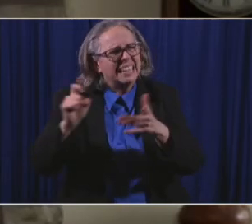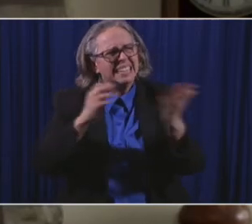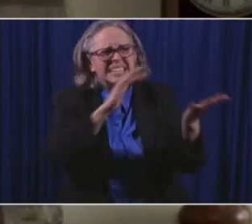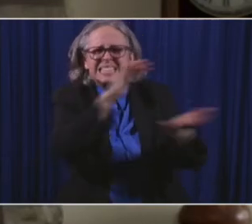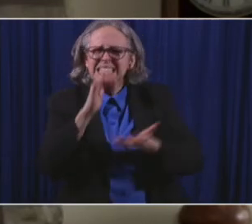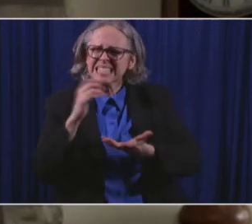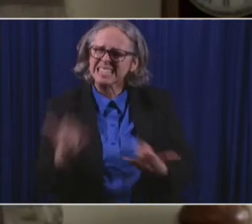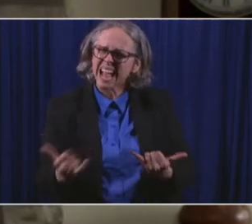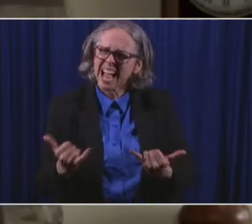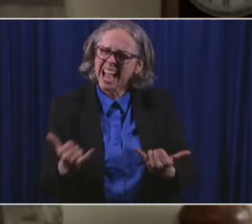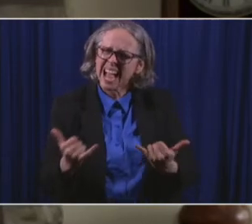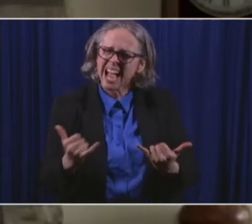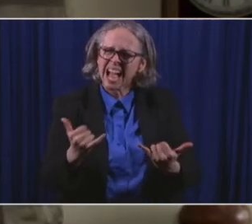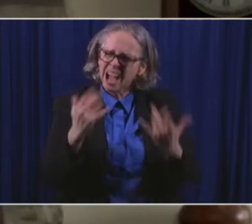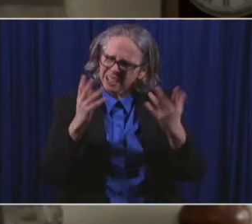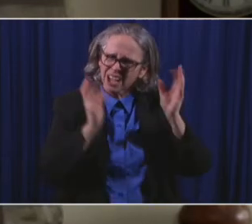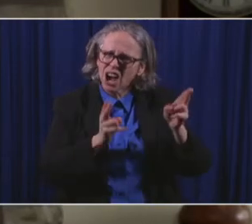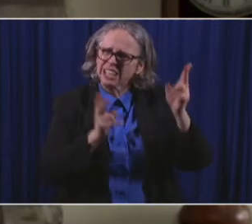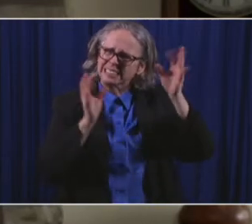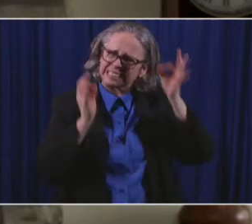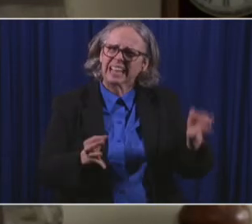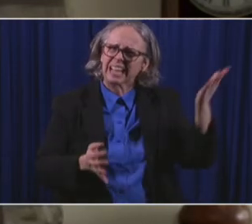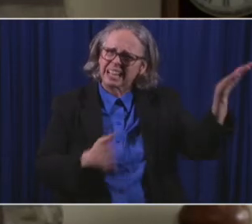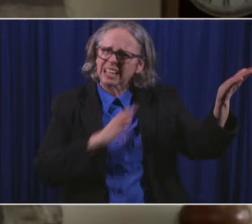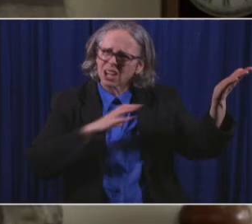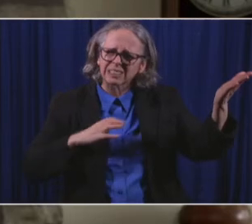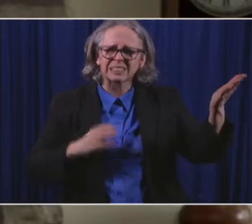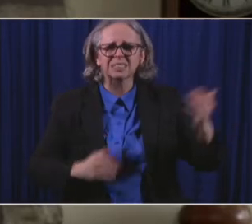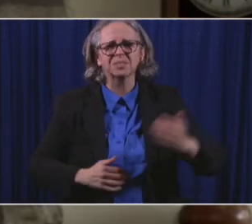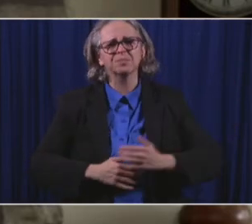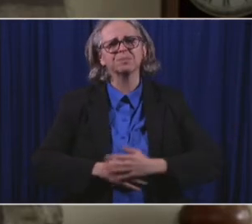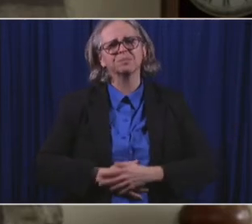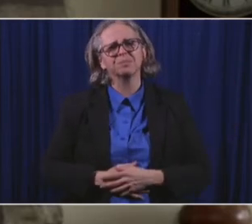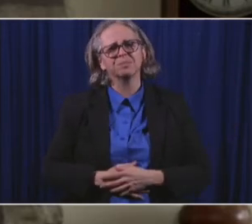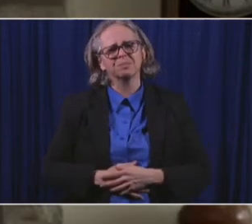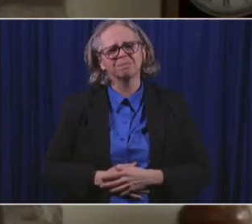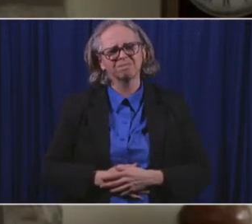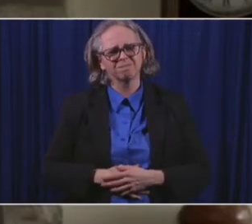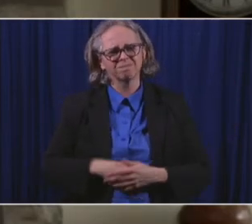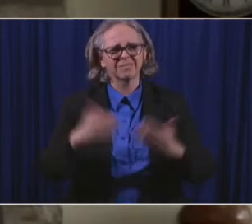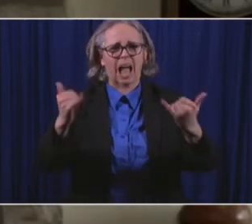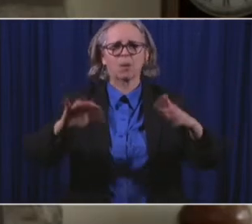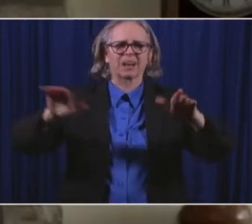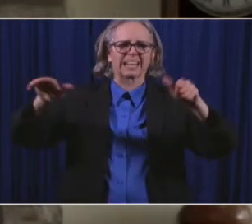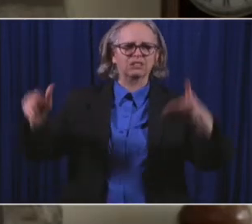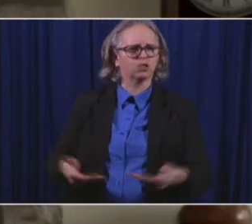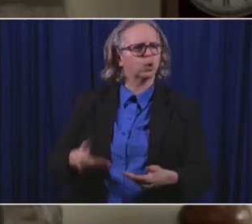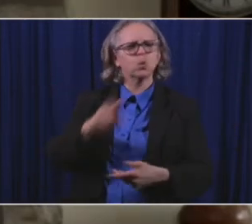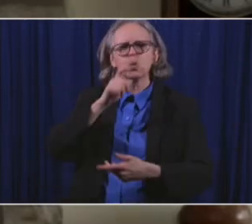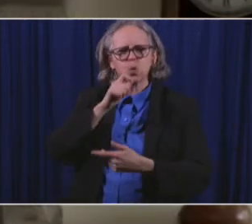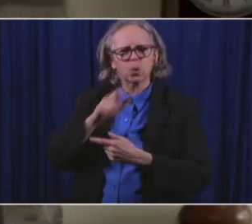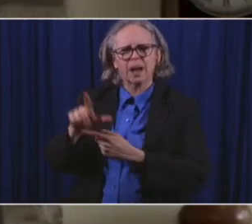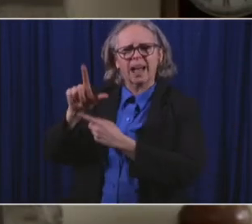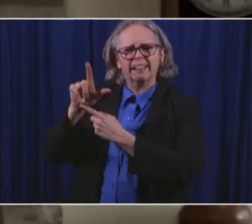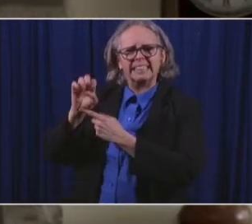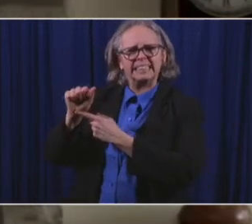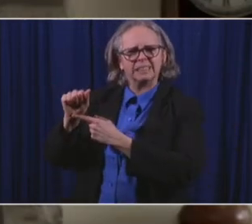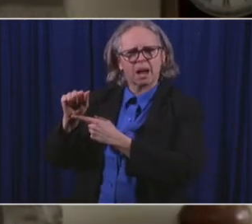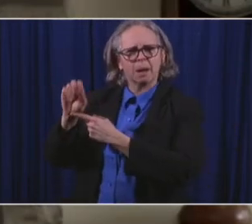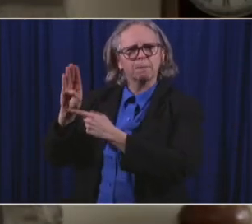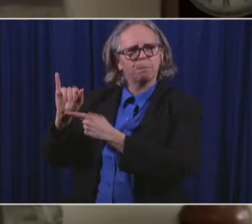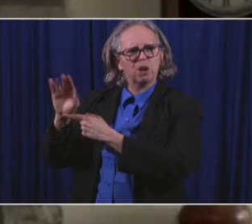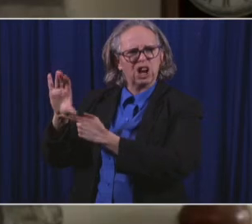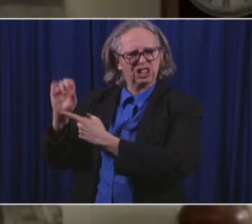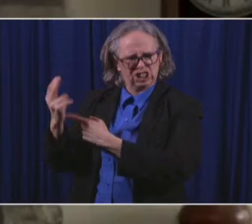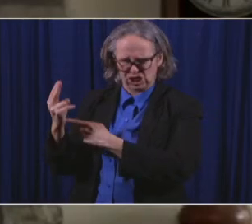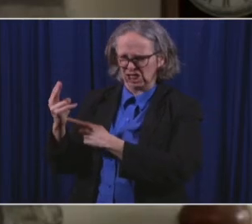First guest today is Lisa Burch. She is a registered nurse, emergency room team lead at